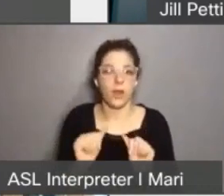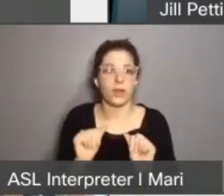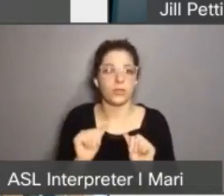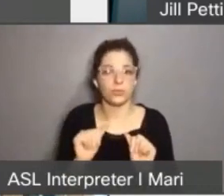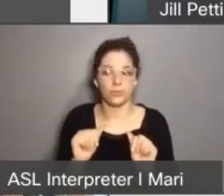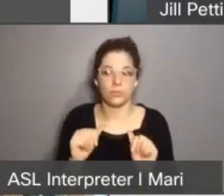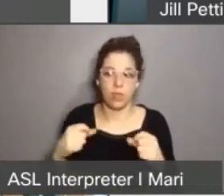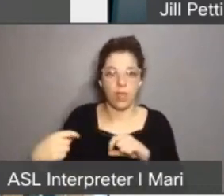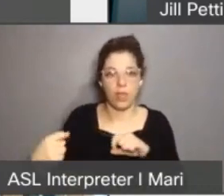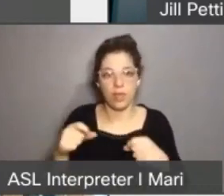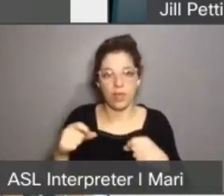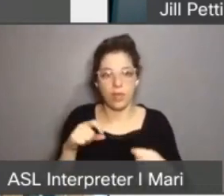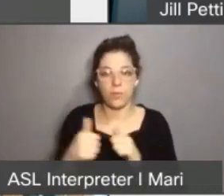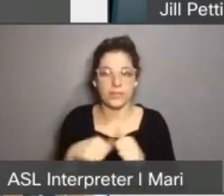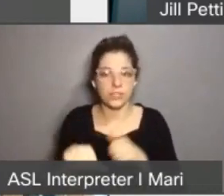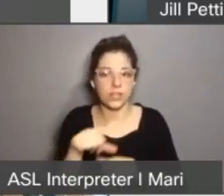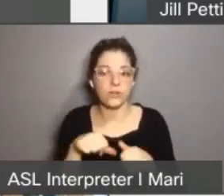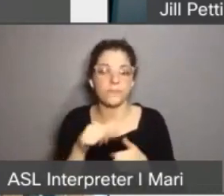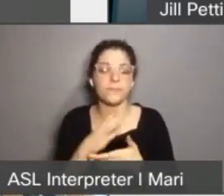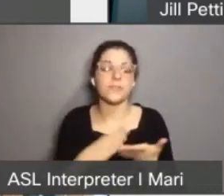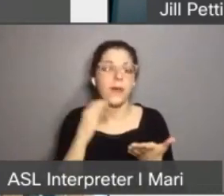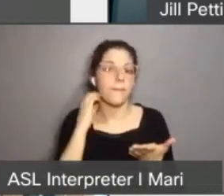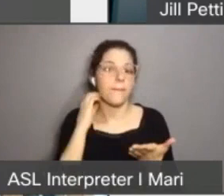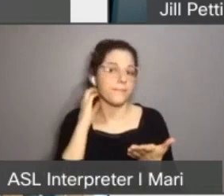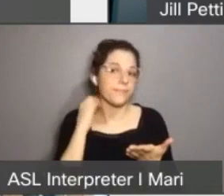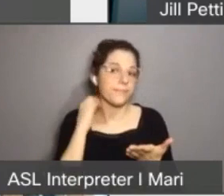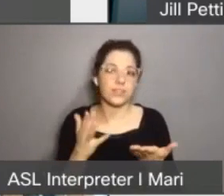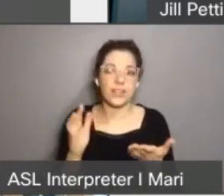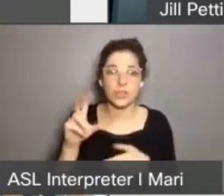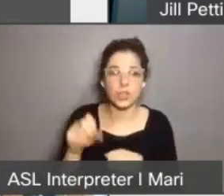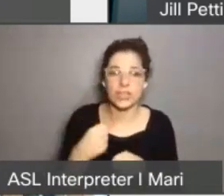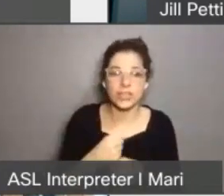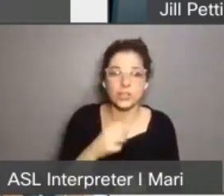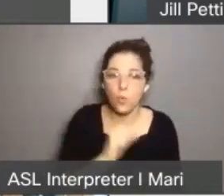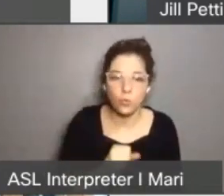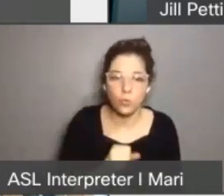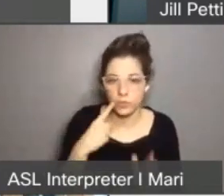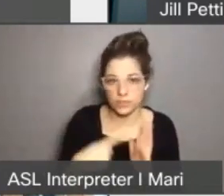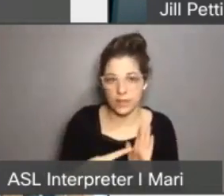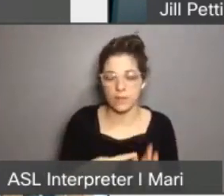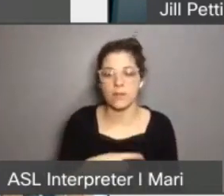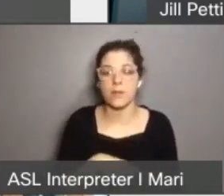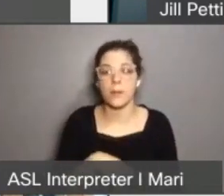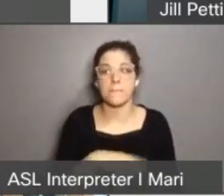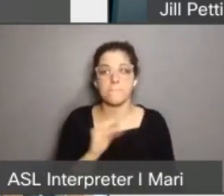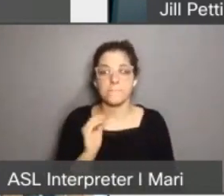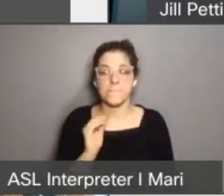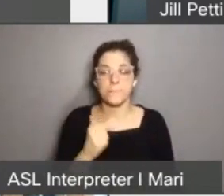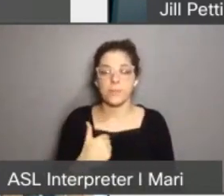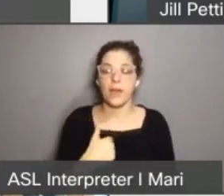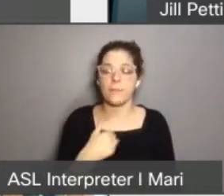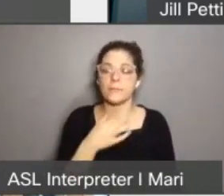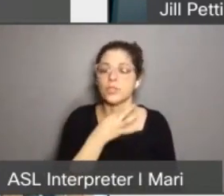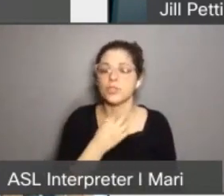to each other, and some of the things are like 30 years old, for example. And I was